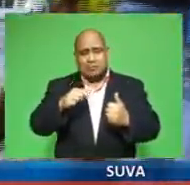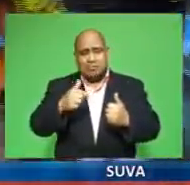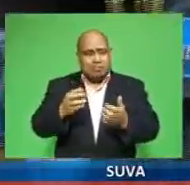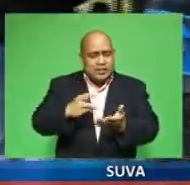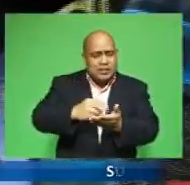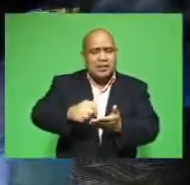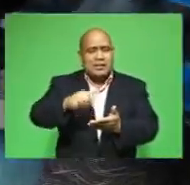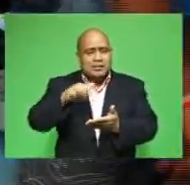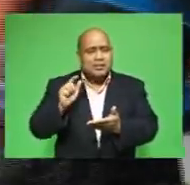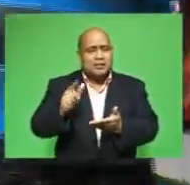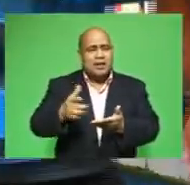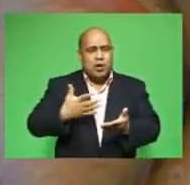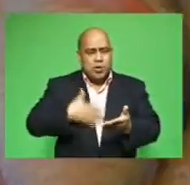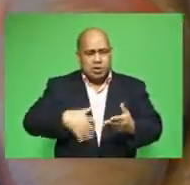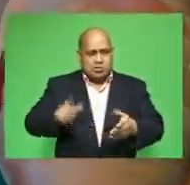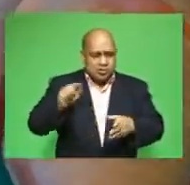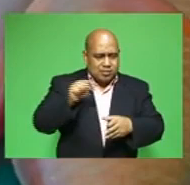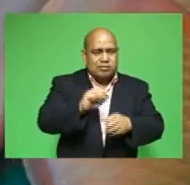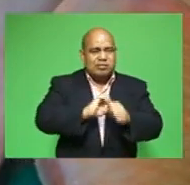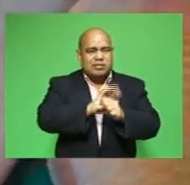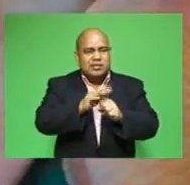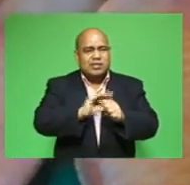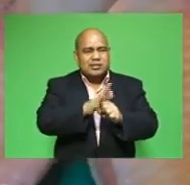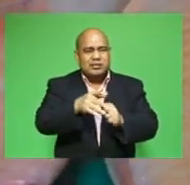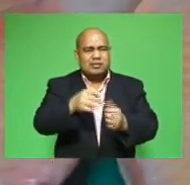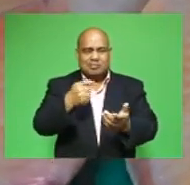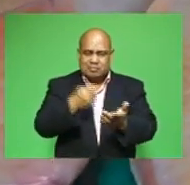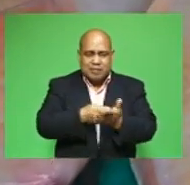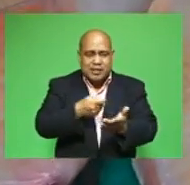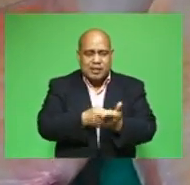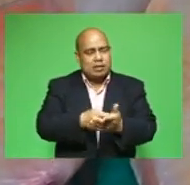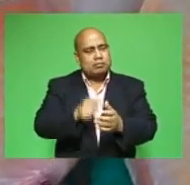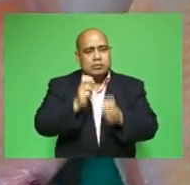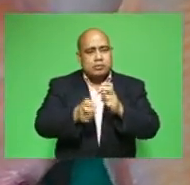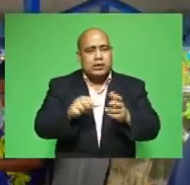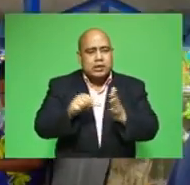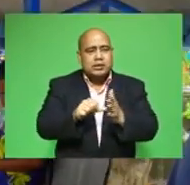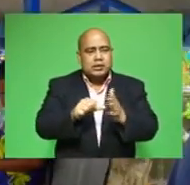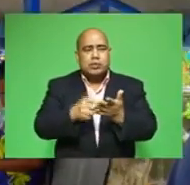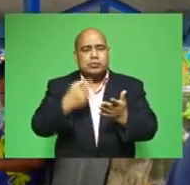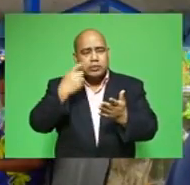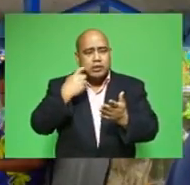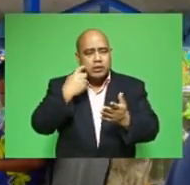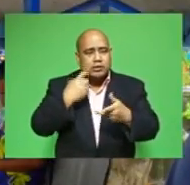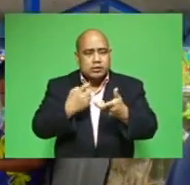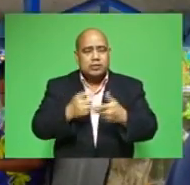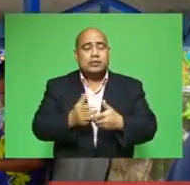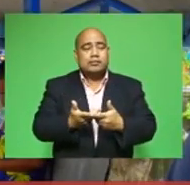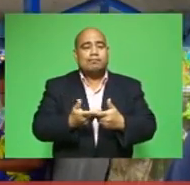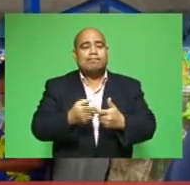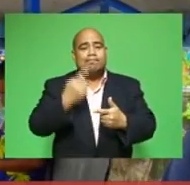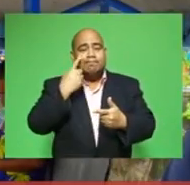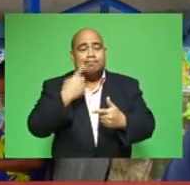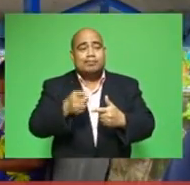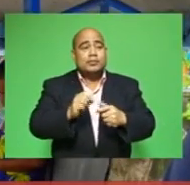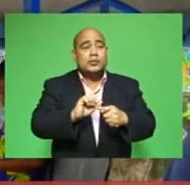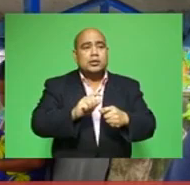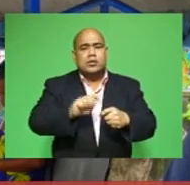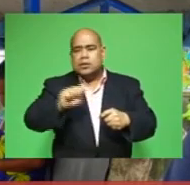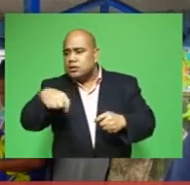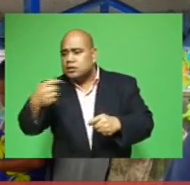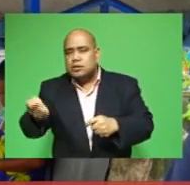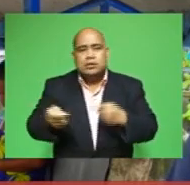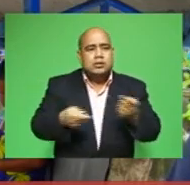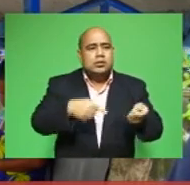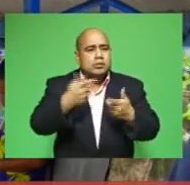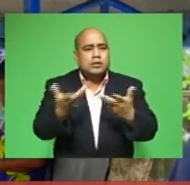the pandemic, for some it's a struggle trying to find the source for their next meal. Sometimes we survive with little to no money